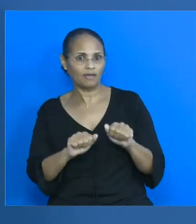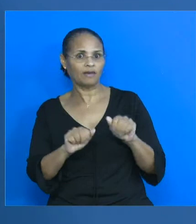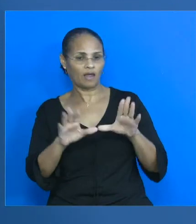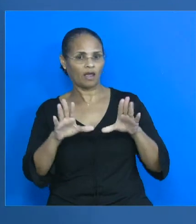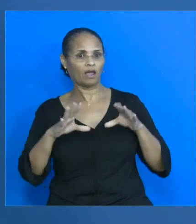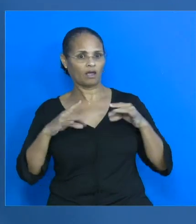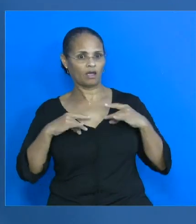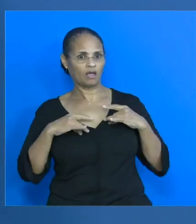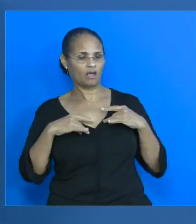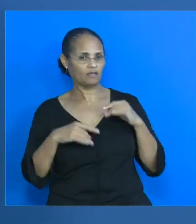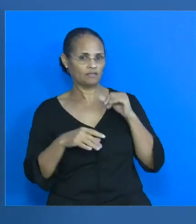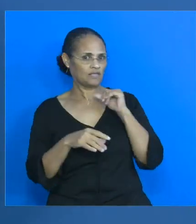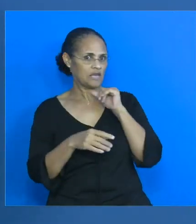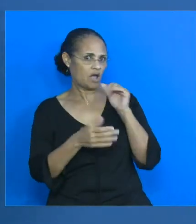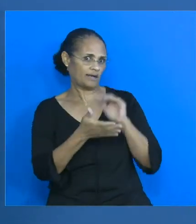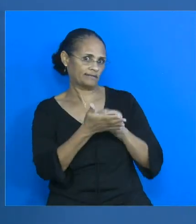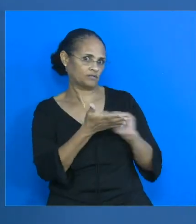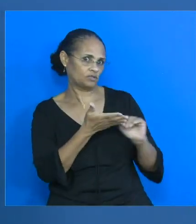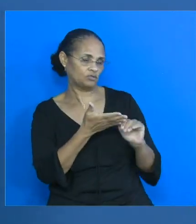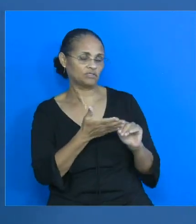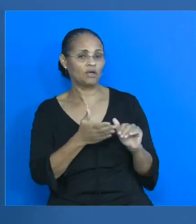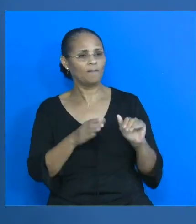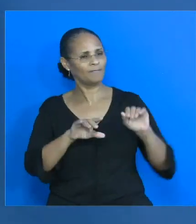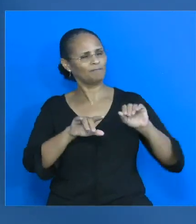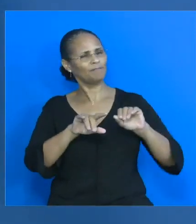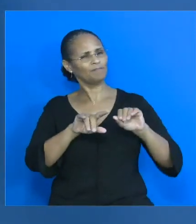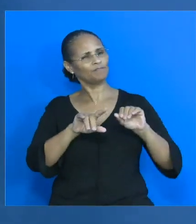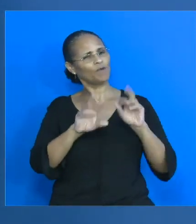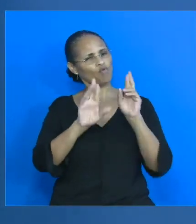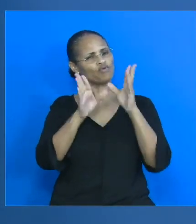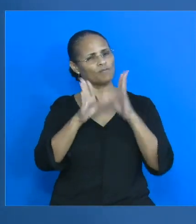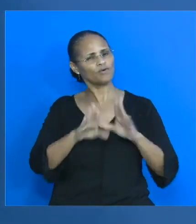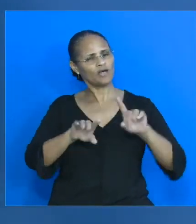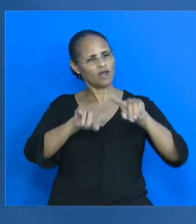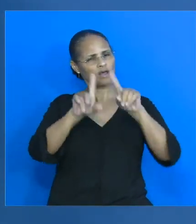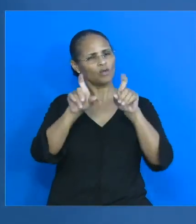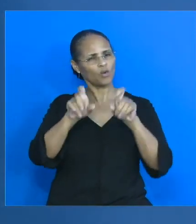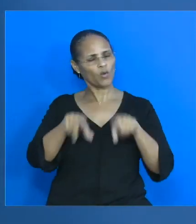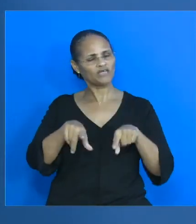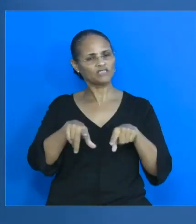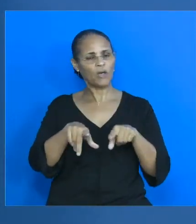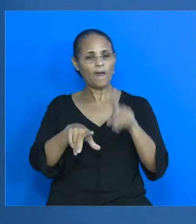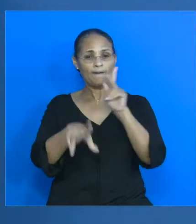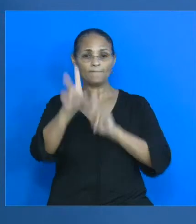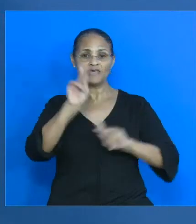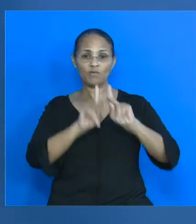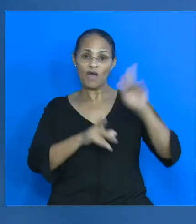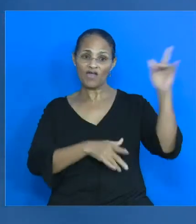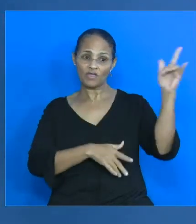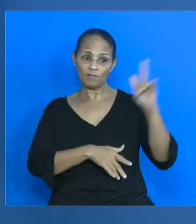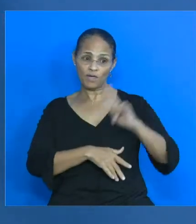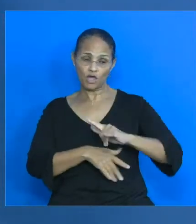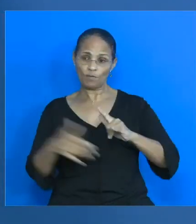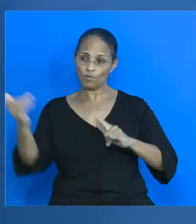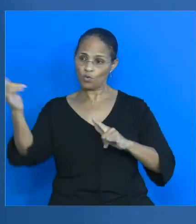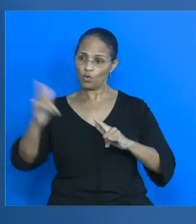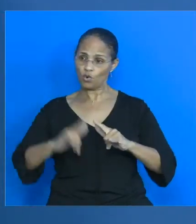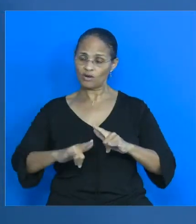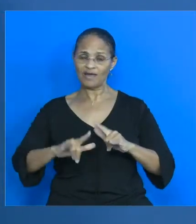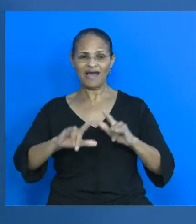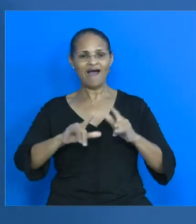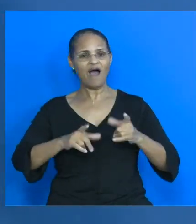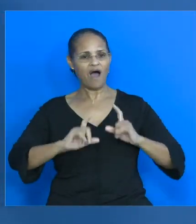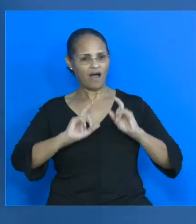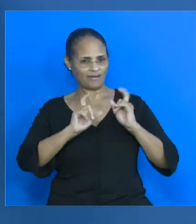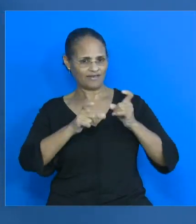Another question that came to me was that personnel at the airport are given different instructions to